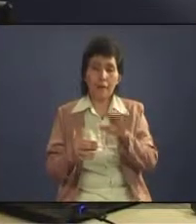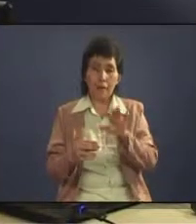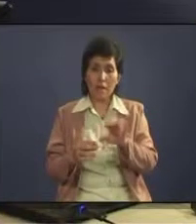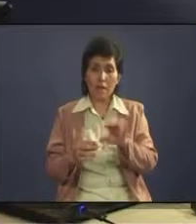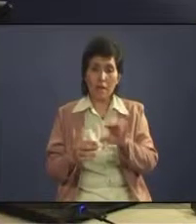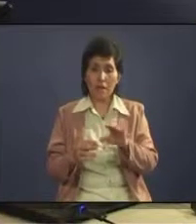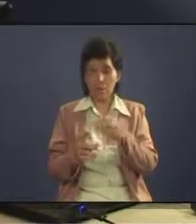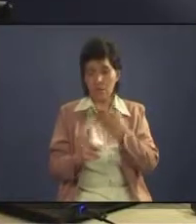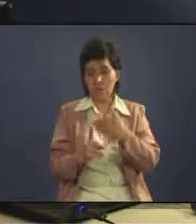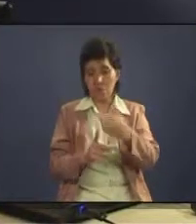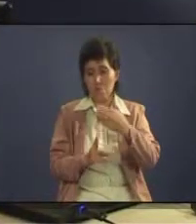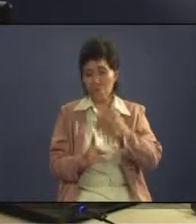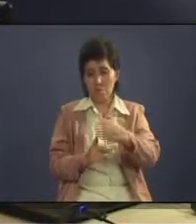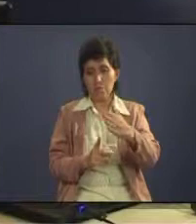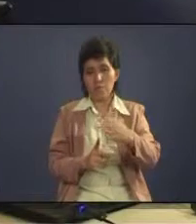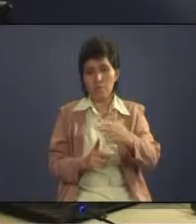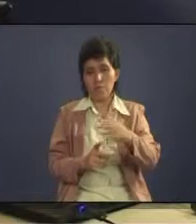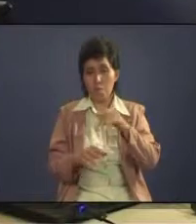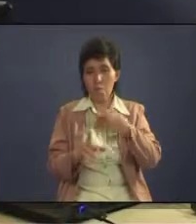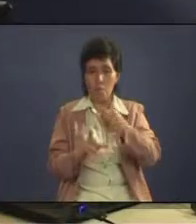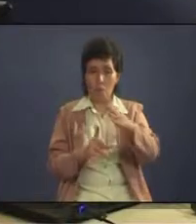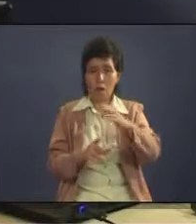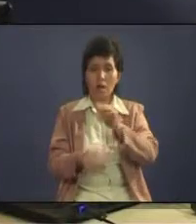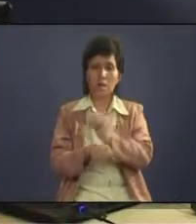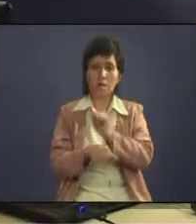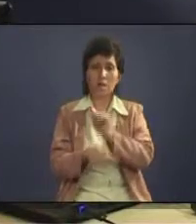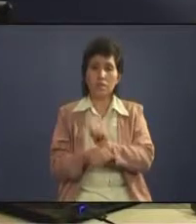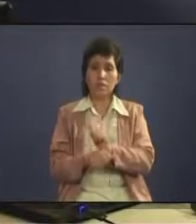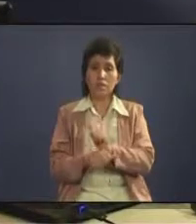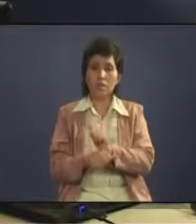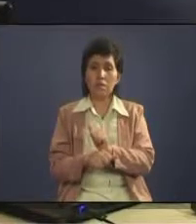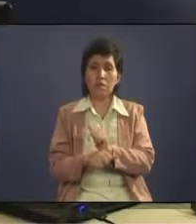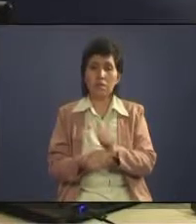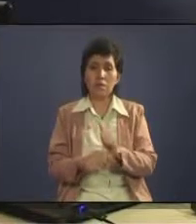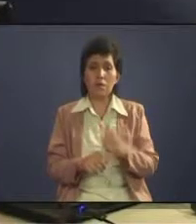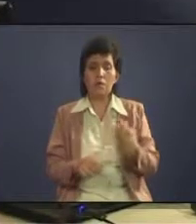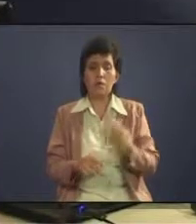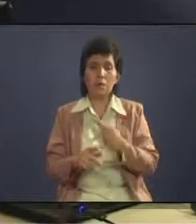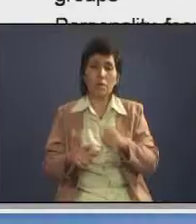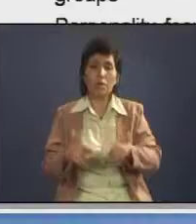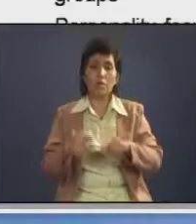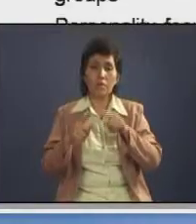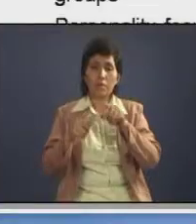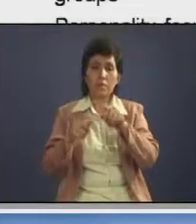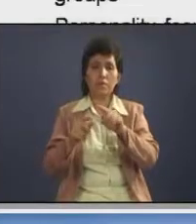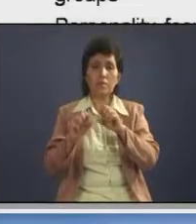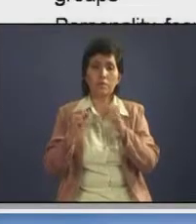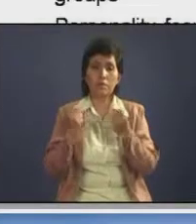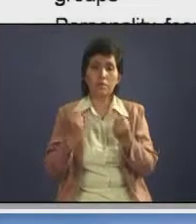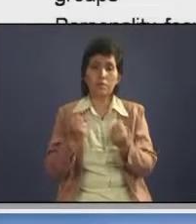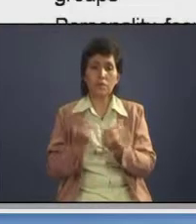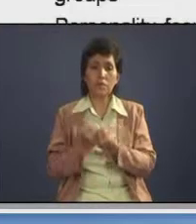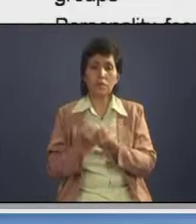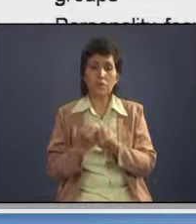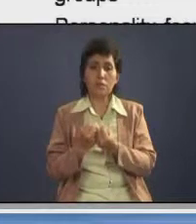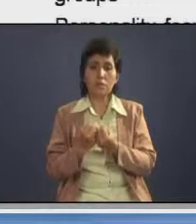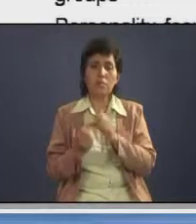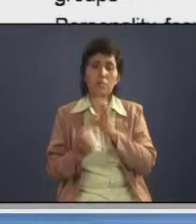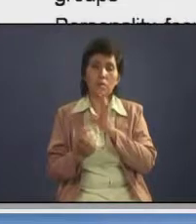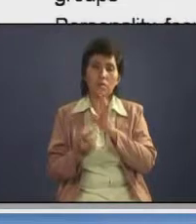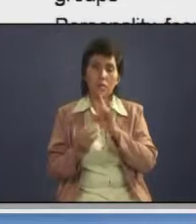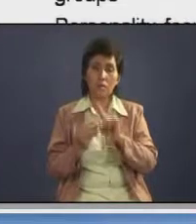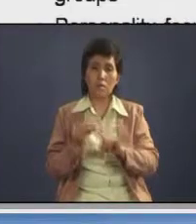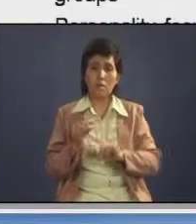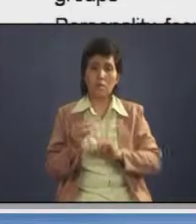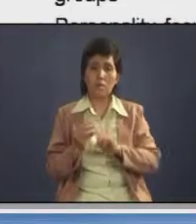anytime. Yep. Next one we go into B, the social dominance theory. Let's talk about social dominance theory.